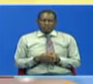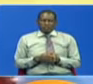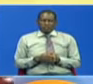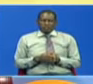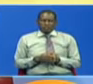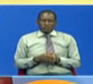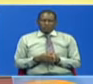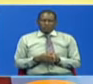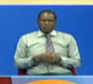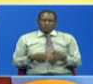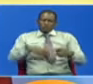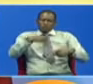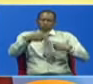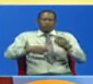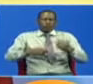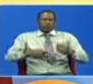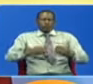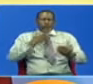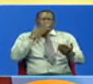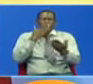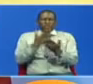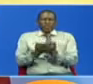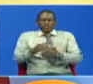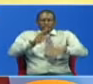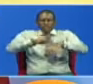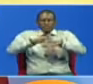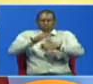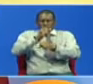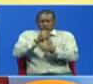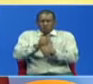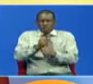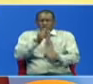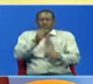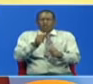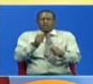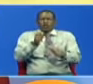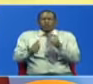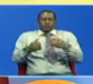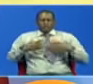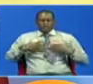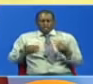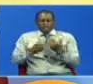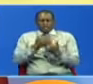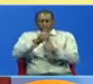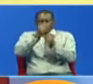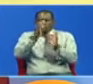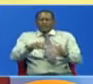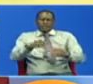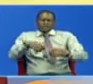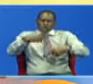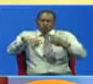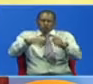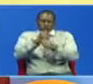1,459. We continue to appreciate the good work that our healthcare workers are doing out